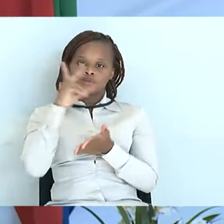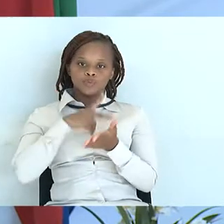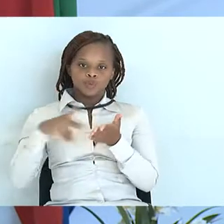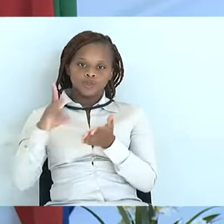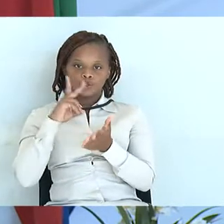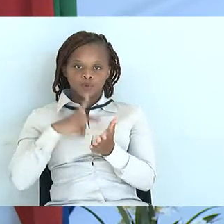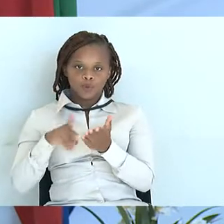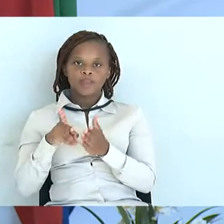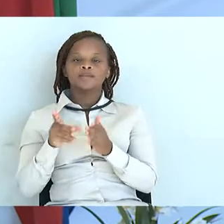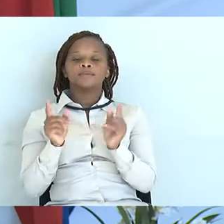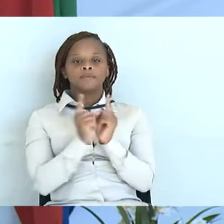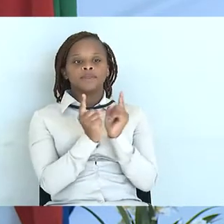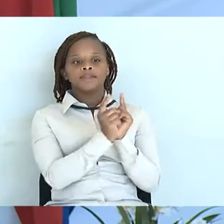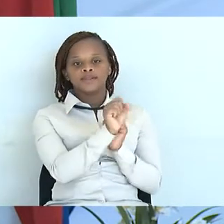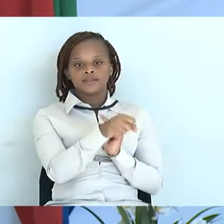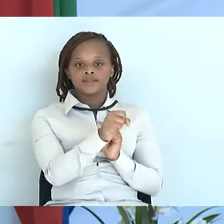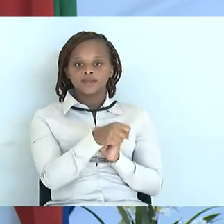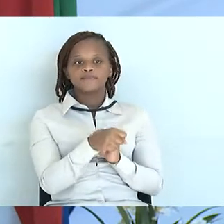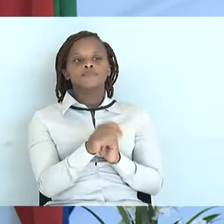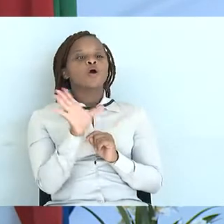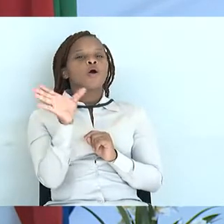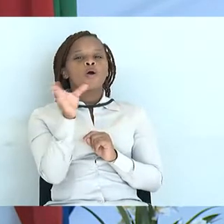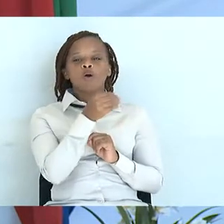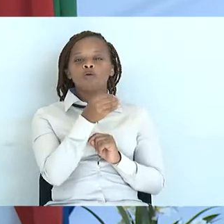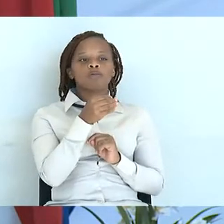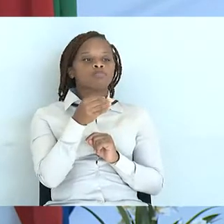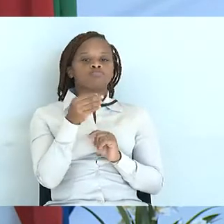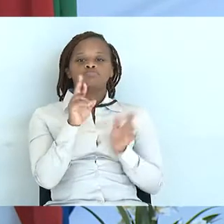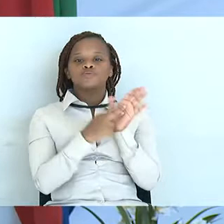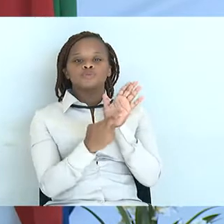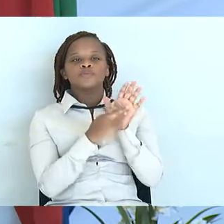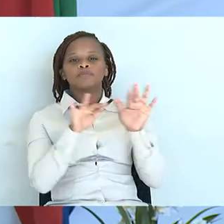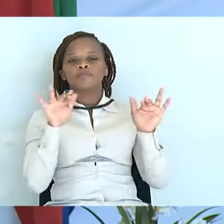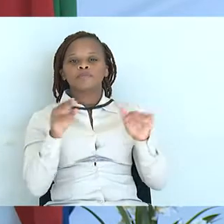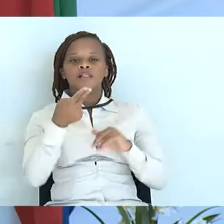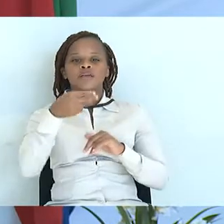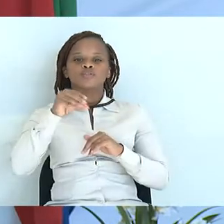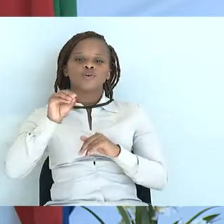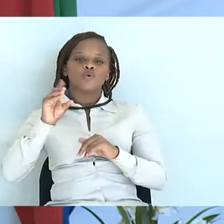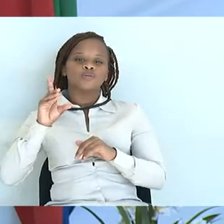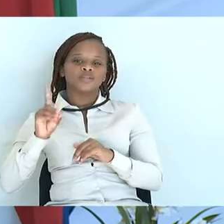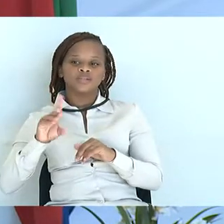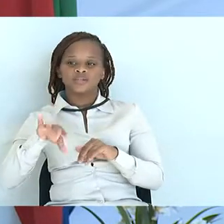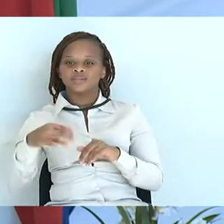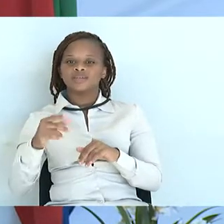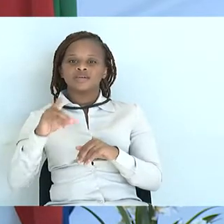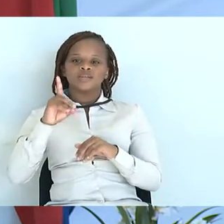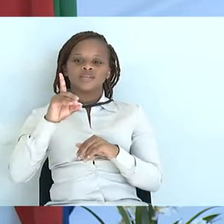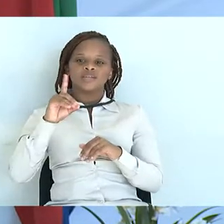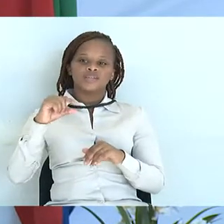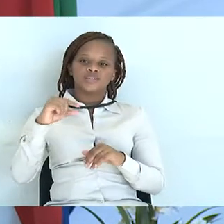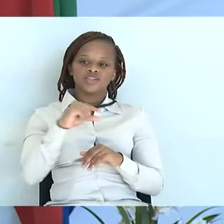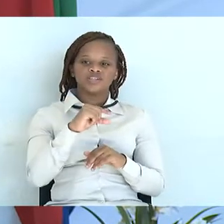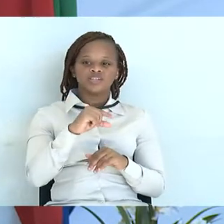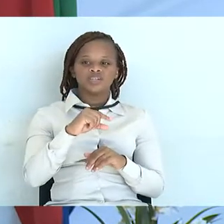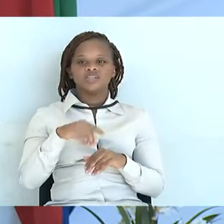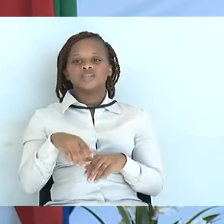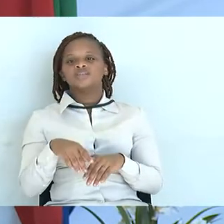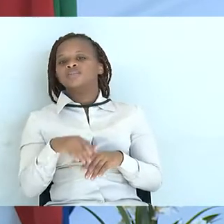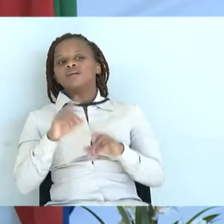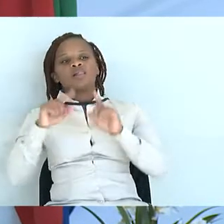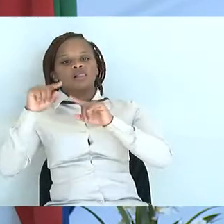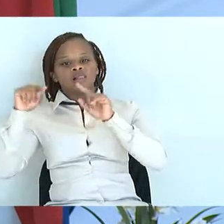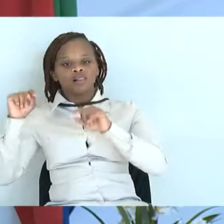provinces, the HODs, the DGs of national government departments, and so forth.